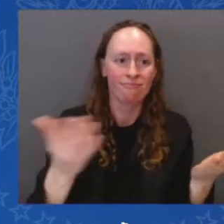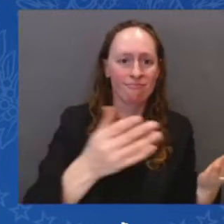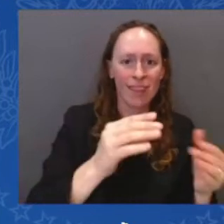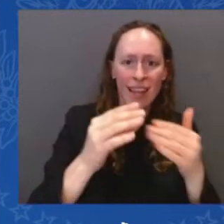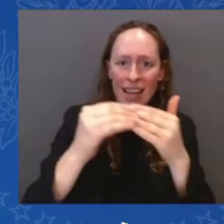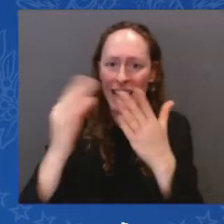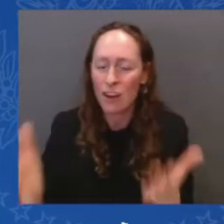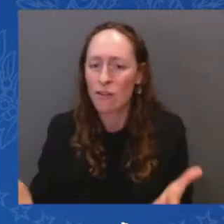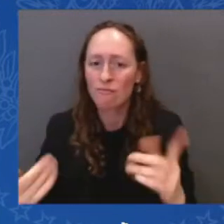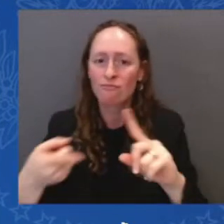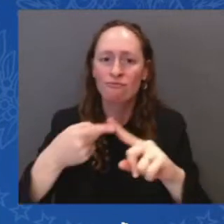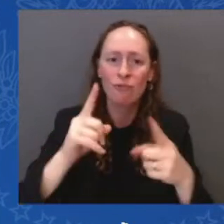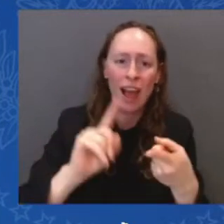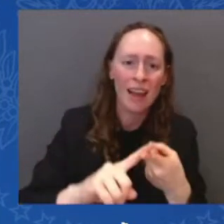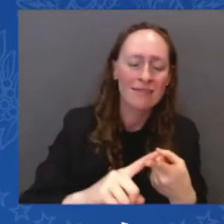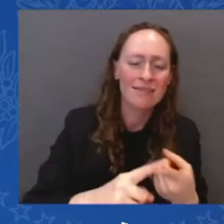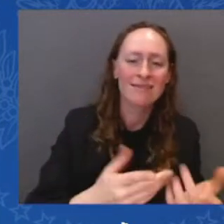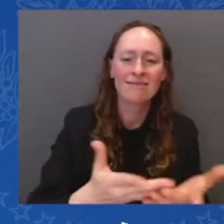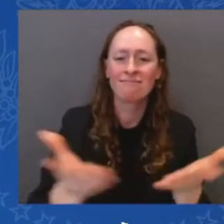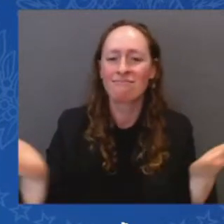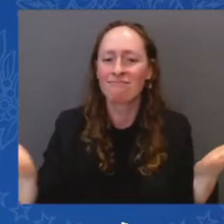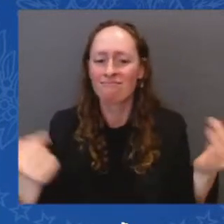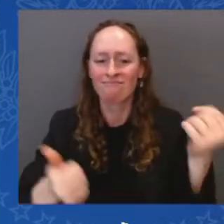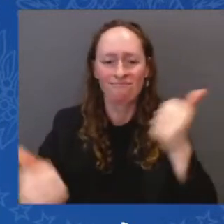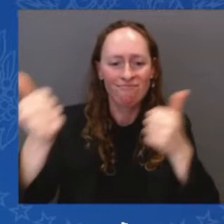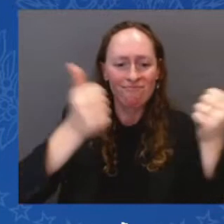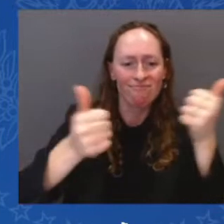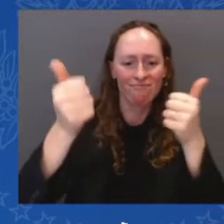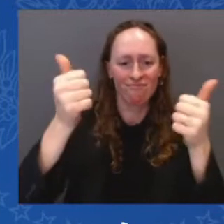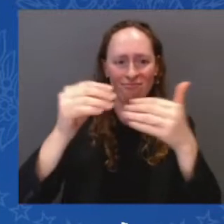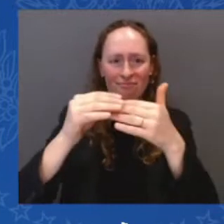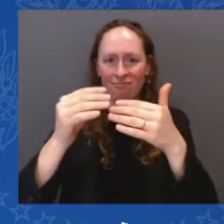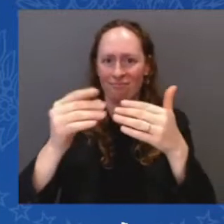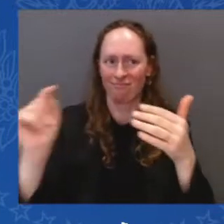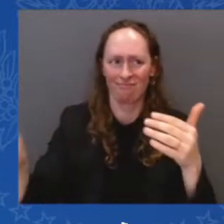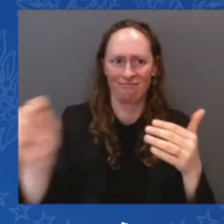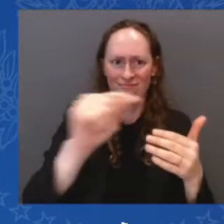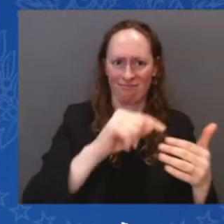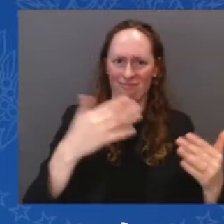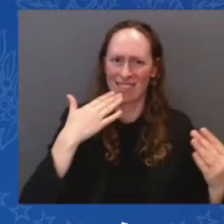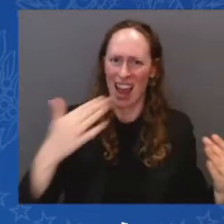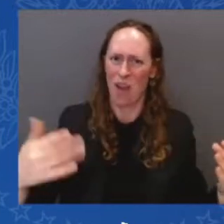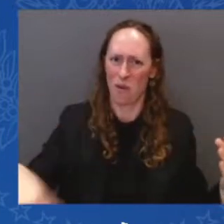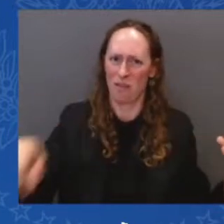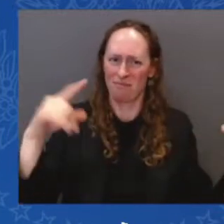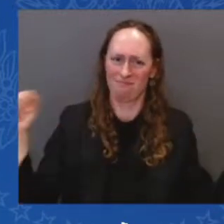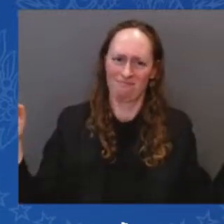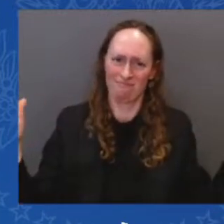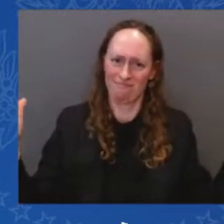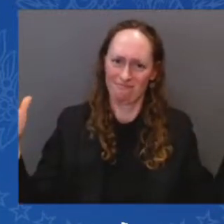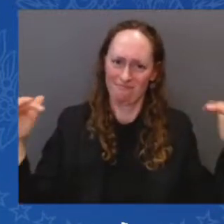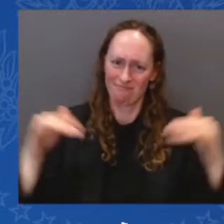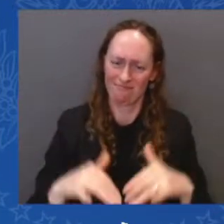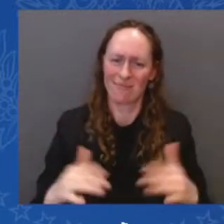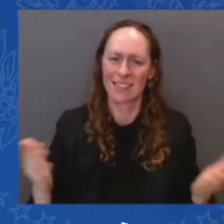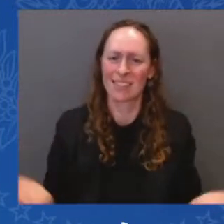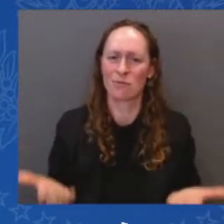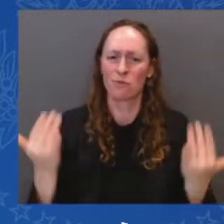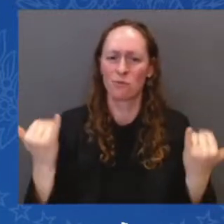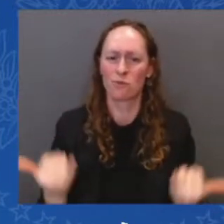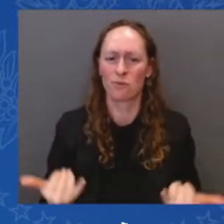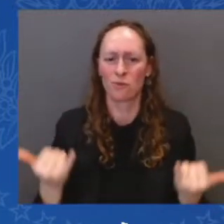from around the world, thank you for being here today to mark the change of responsibility and to celebrate